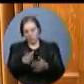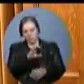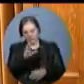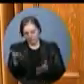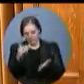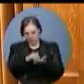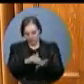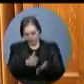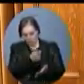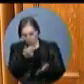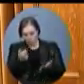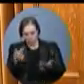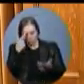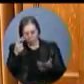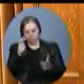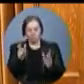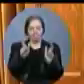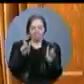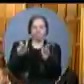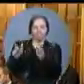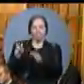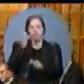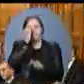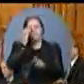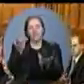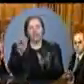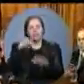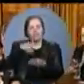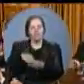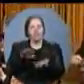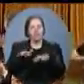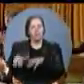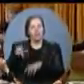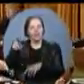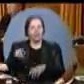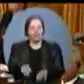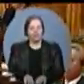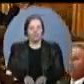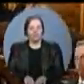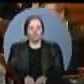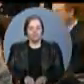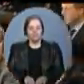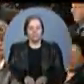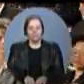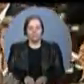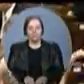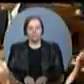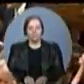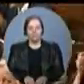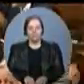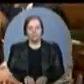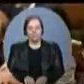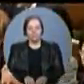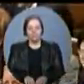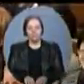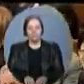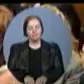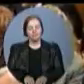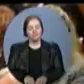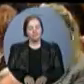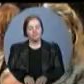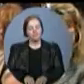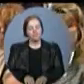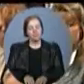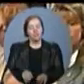in the fight against piracy? Good question. Honourable Minister of National Defence. Thank you, Mr. Speaker. Well, as the member for Miramichi and